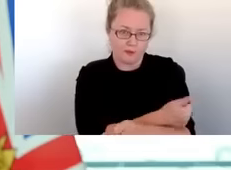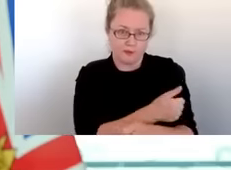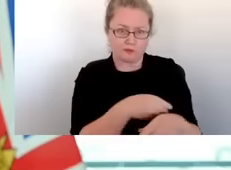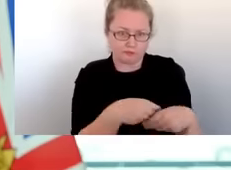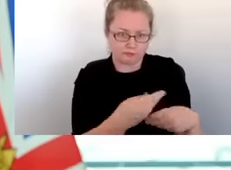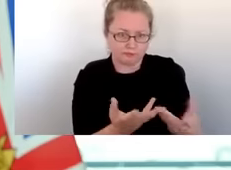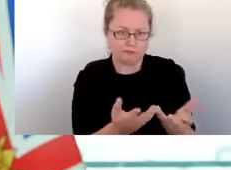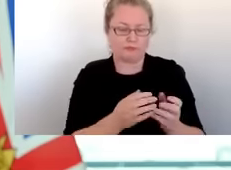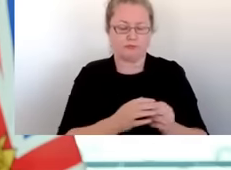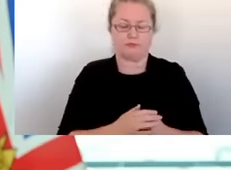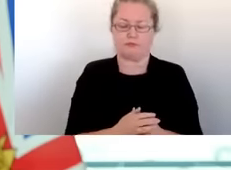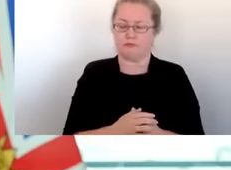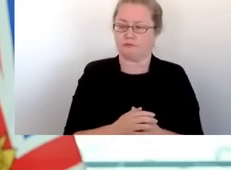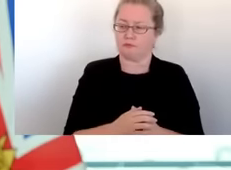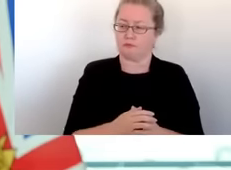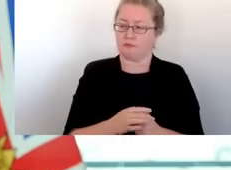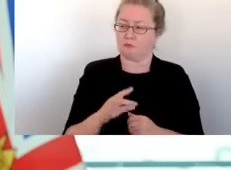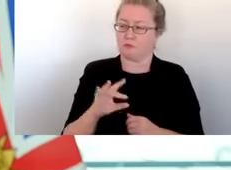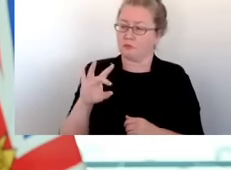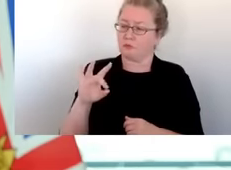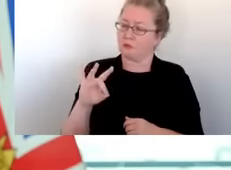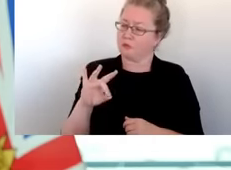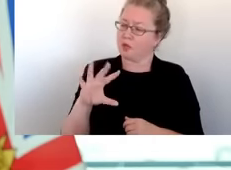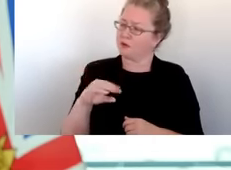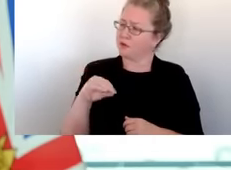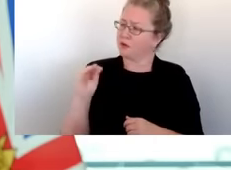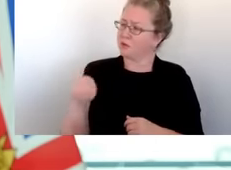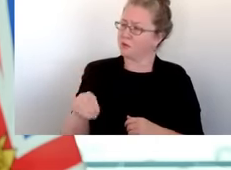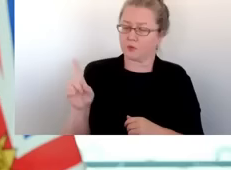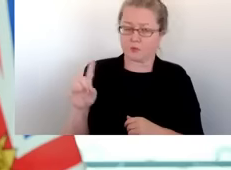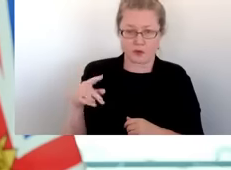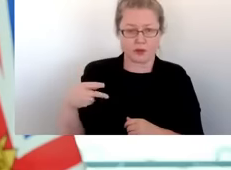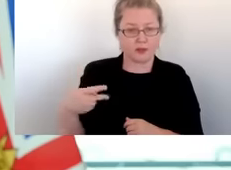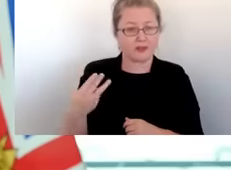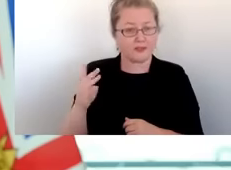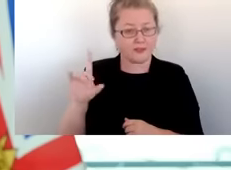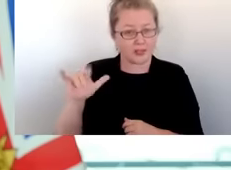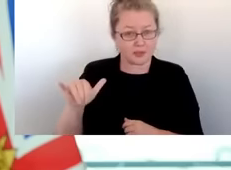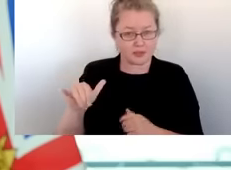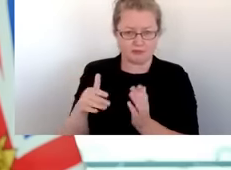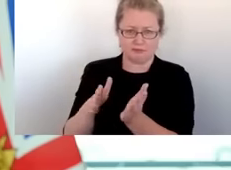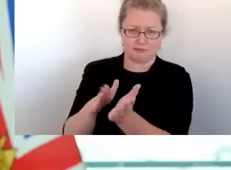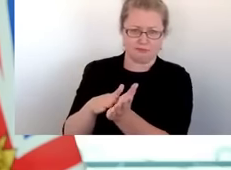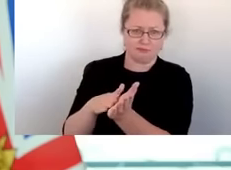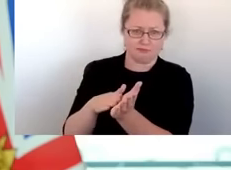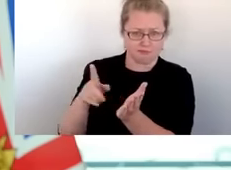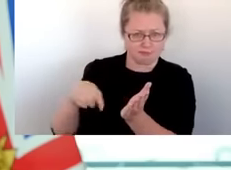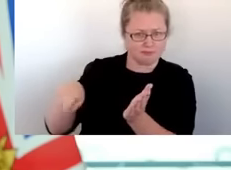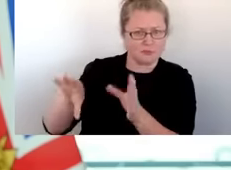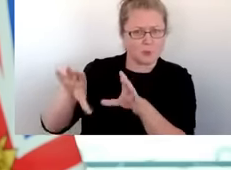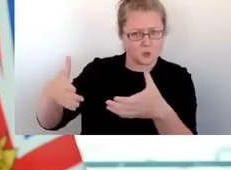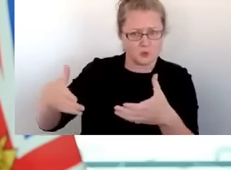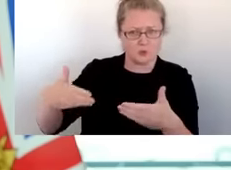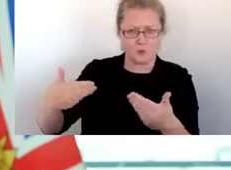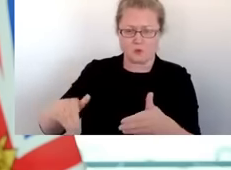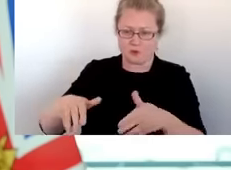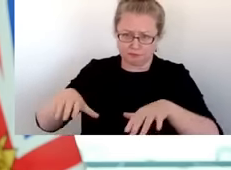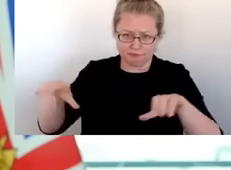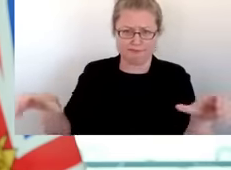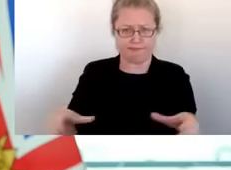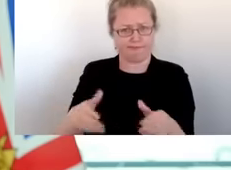85% of the vaccinations that we've done over the last 6 months have been done in our pharmacy sector, and I just really want to do a shout out to them.